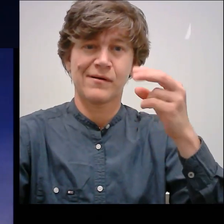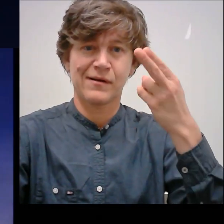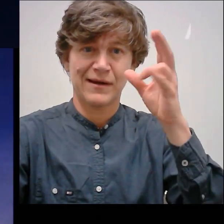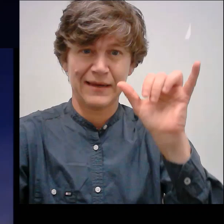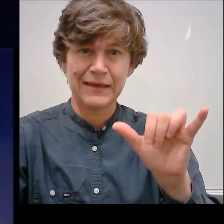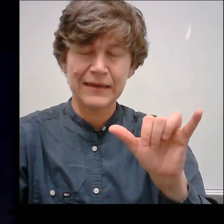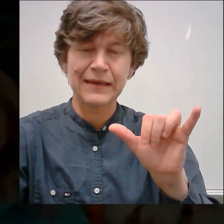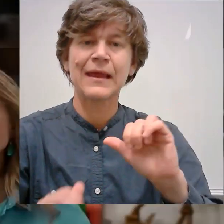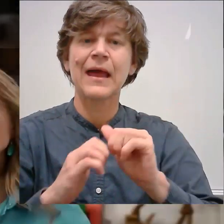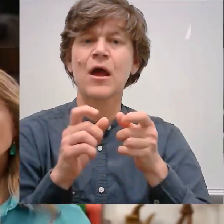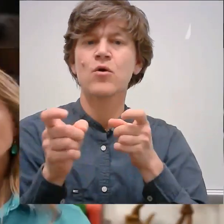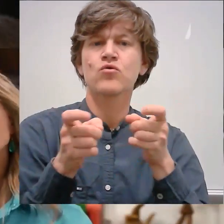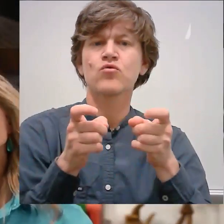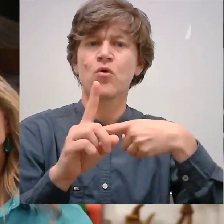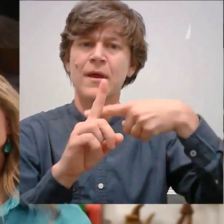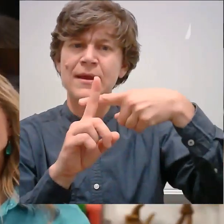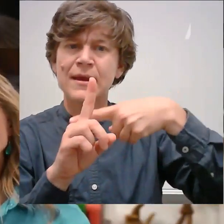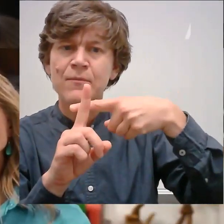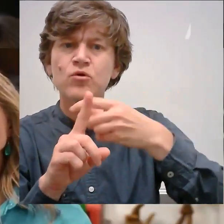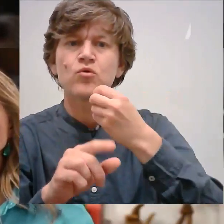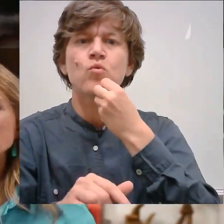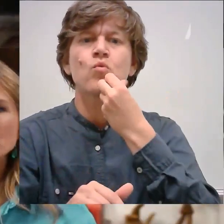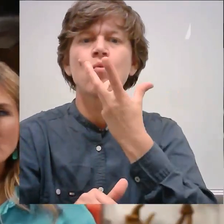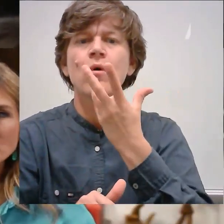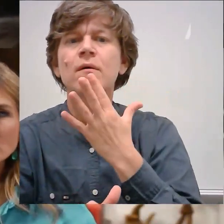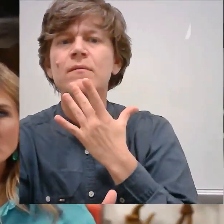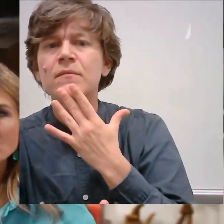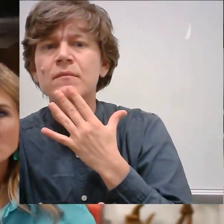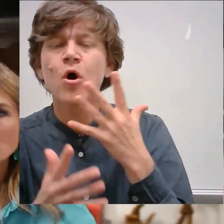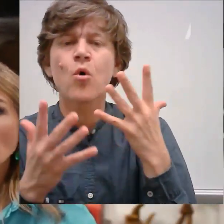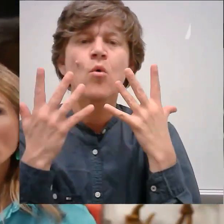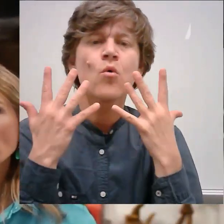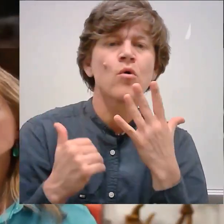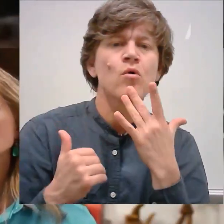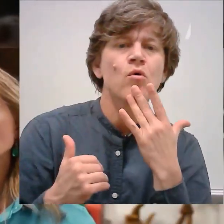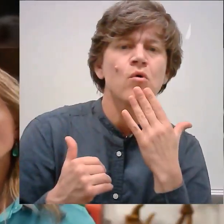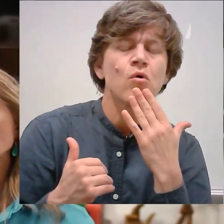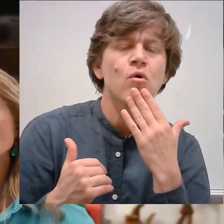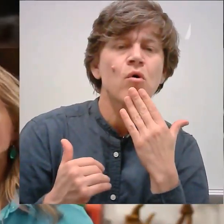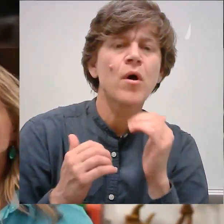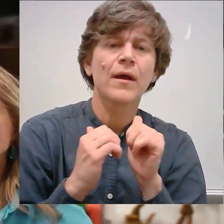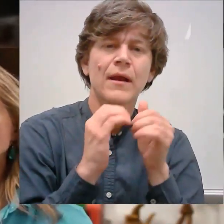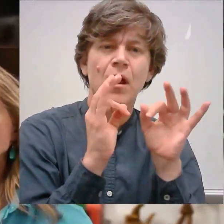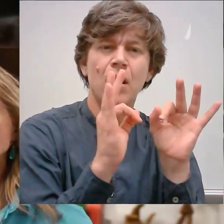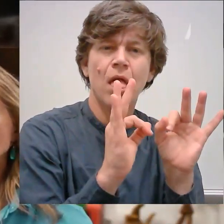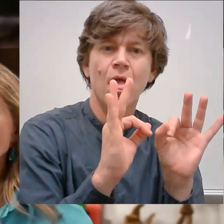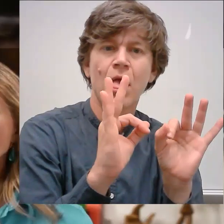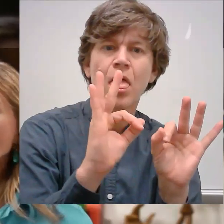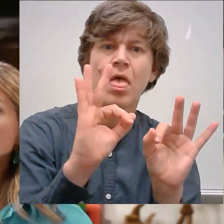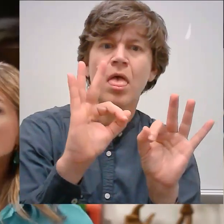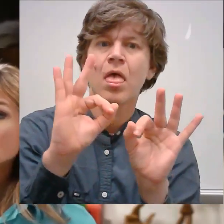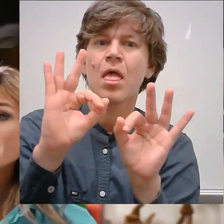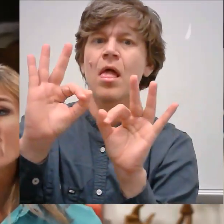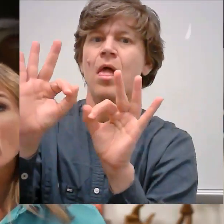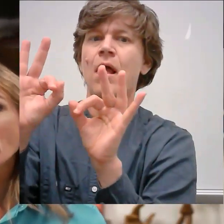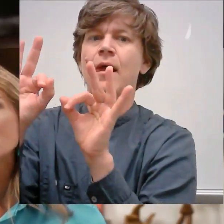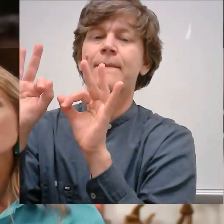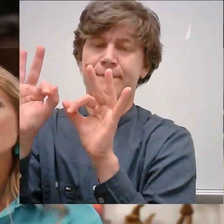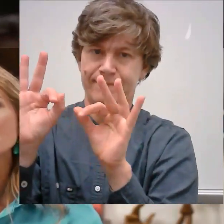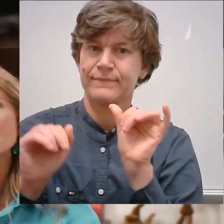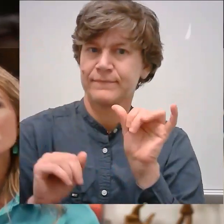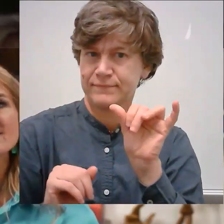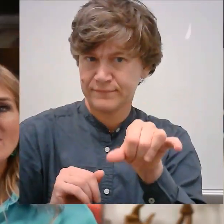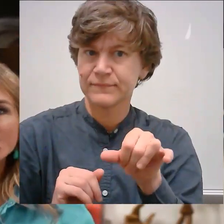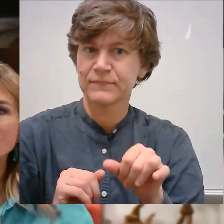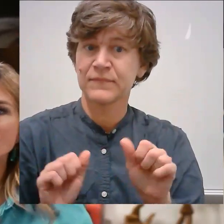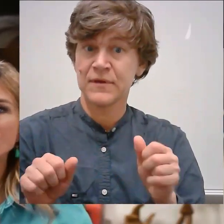value. In each of the paintings we've looked at, we've paid special attention to where our eyes travel throughout the piece and can see that